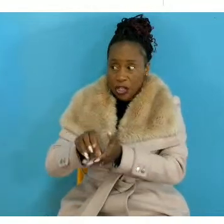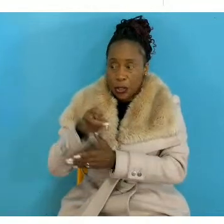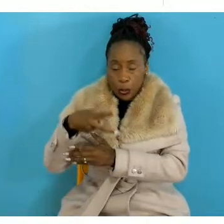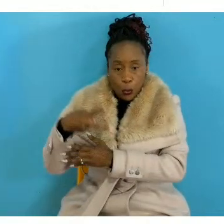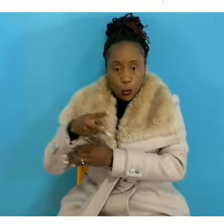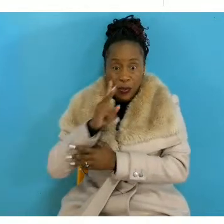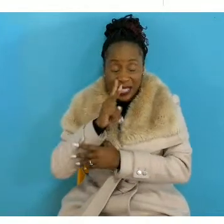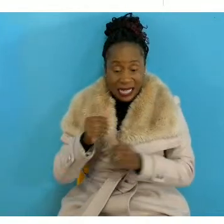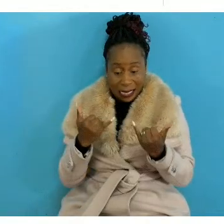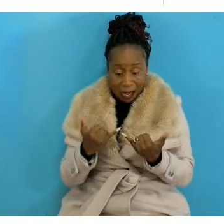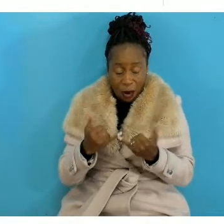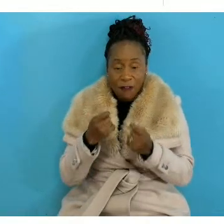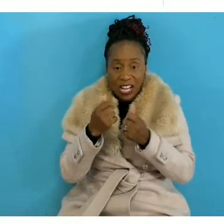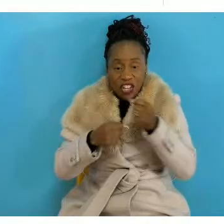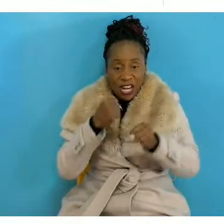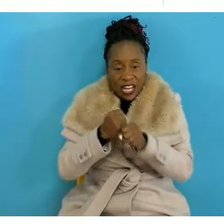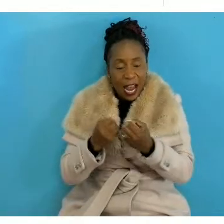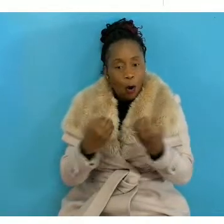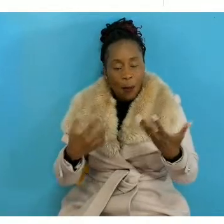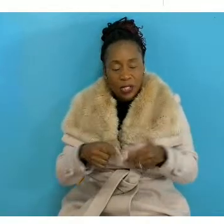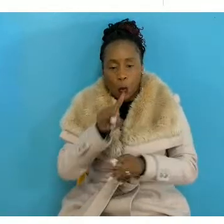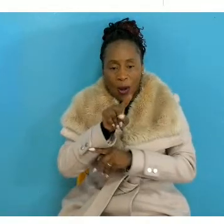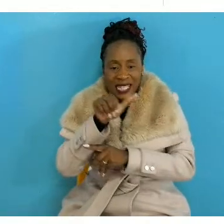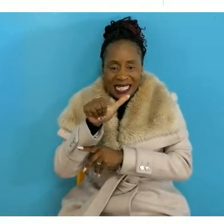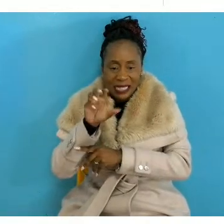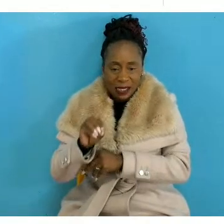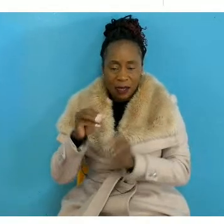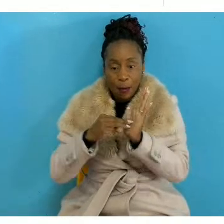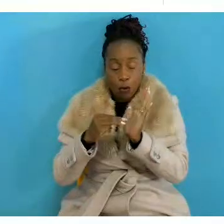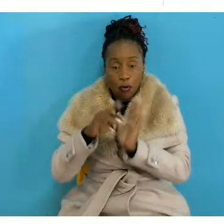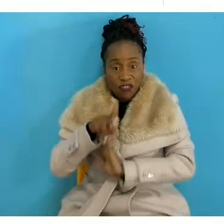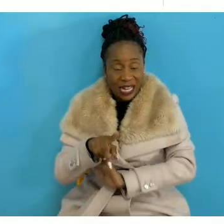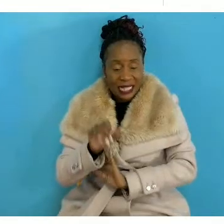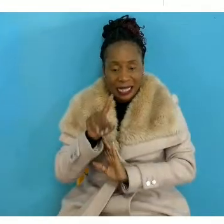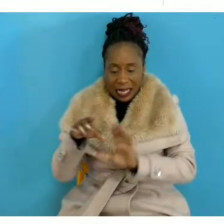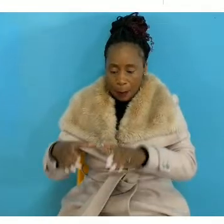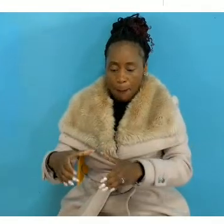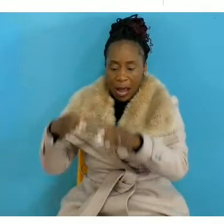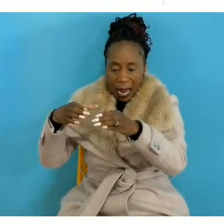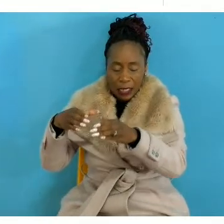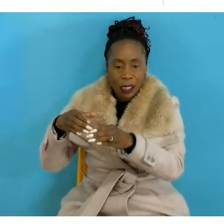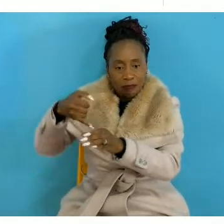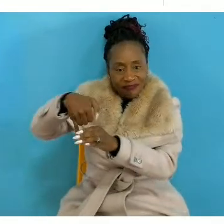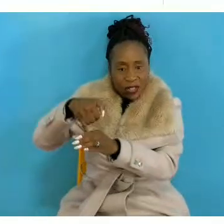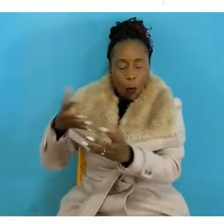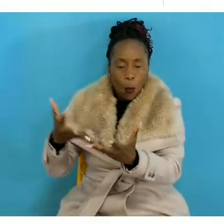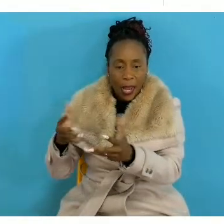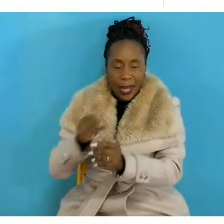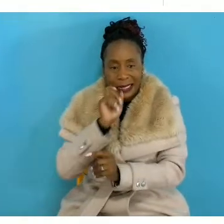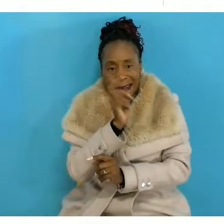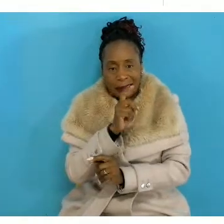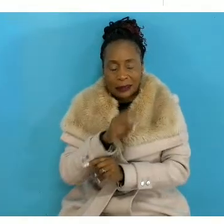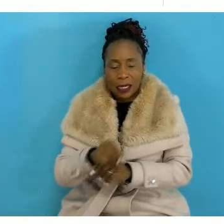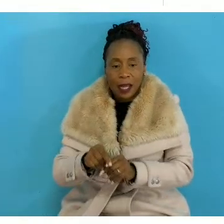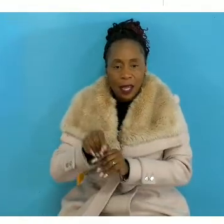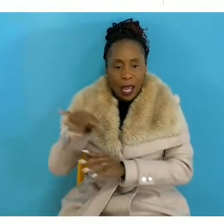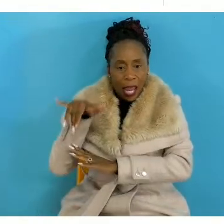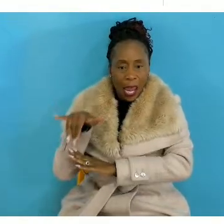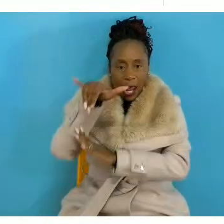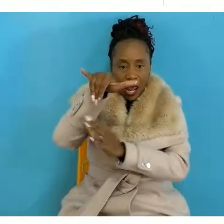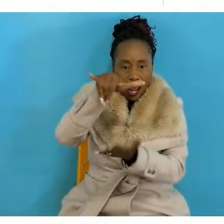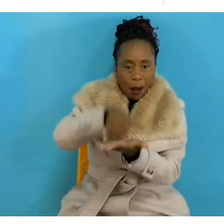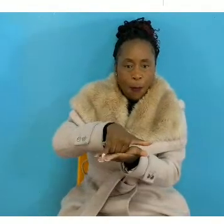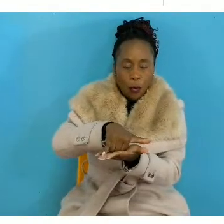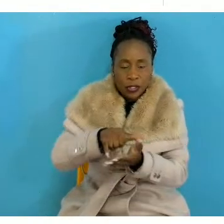current financial year, it's about 160 million. It is the bulk installation by the airport and the